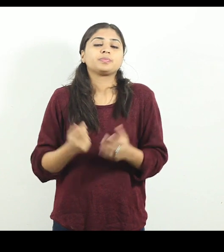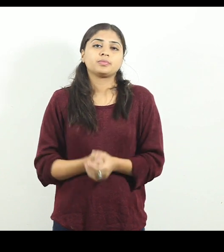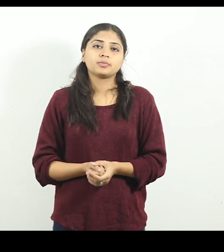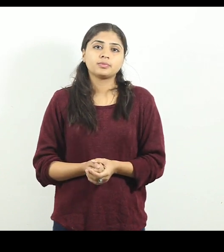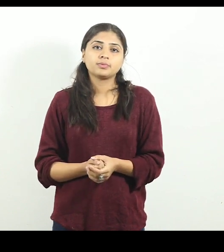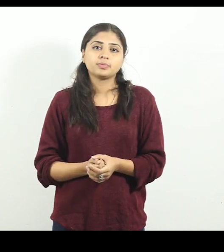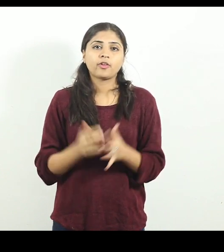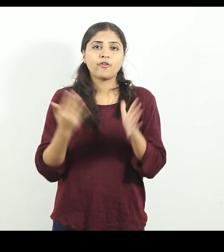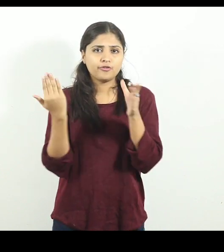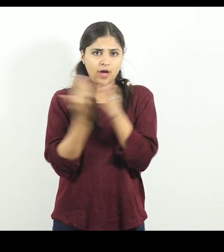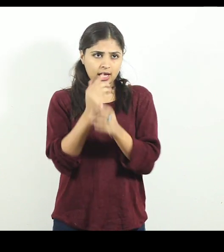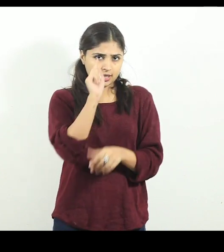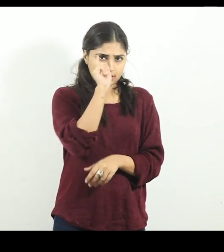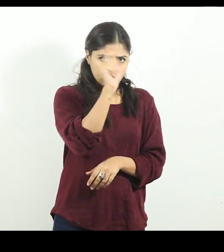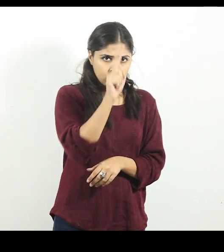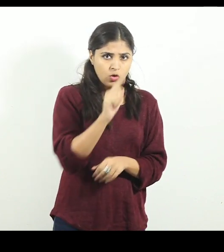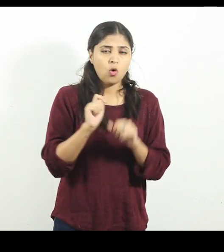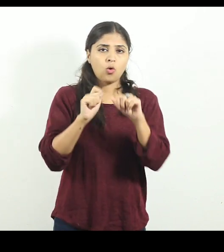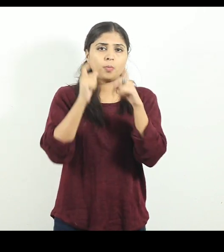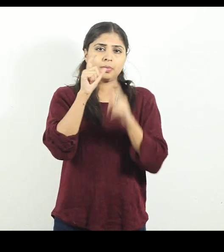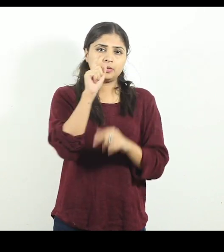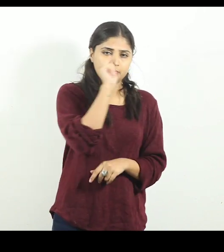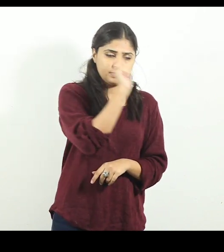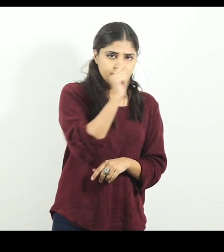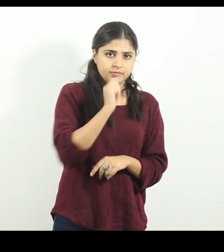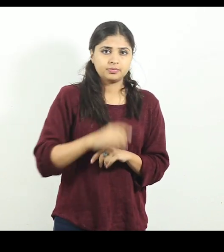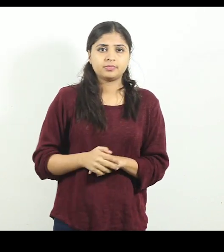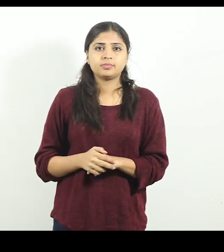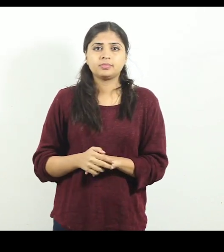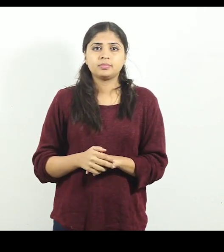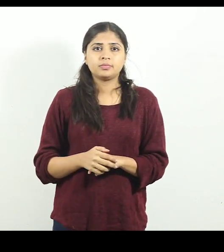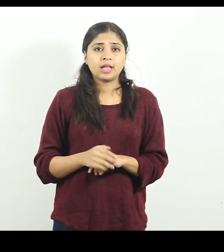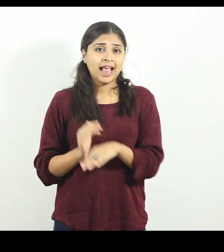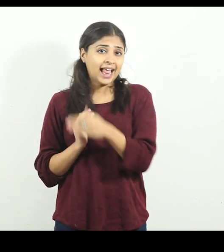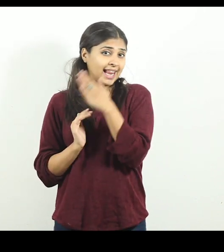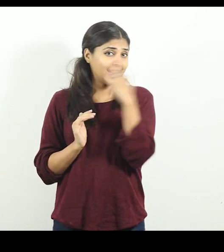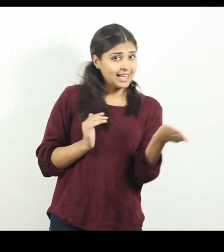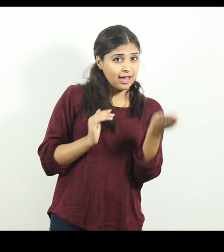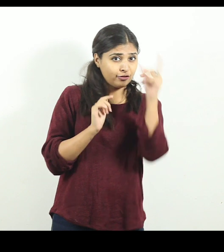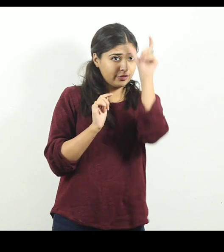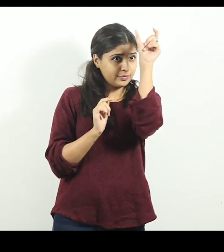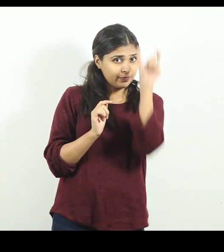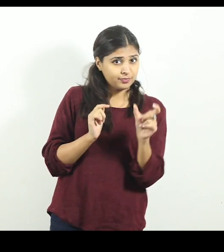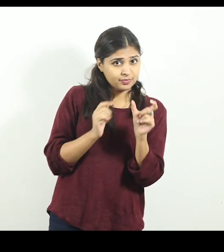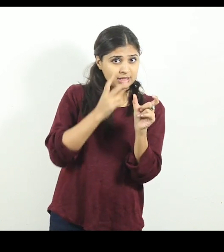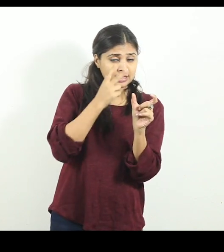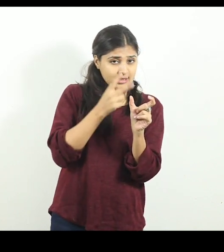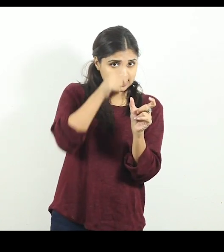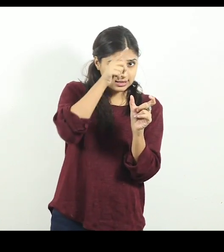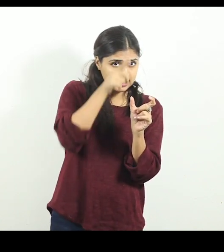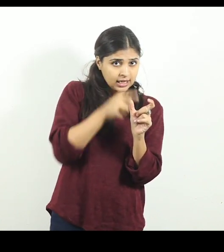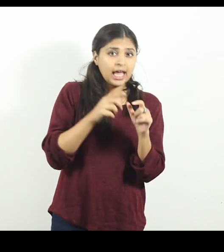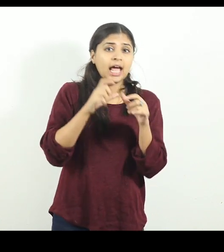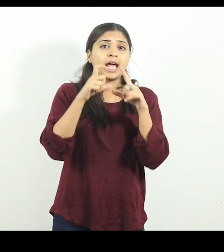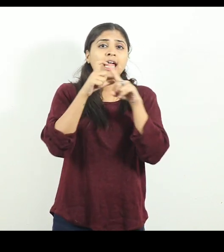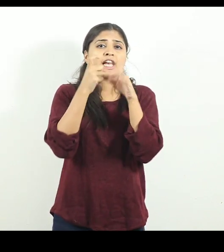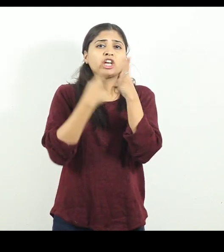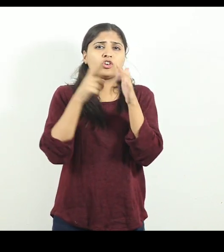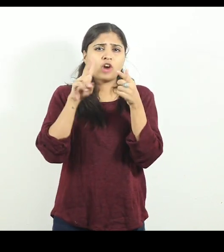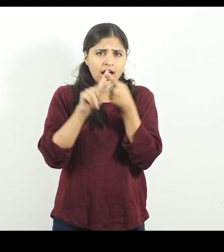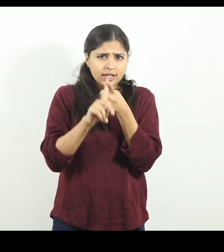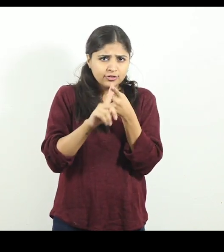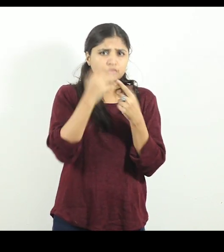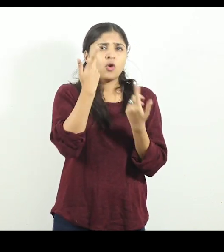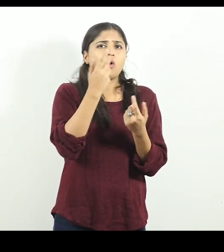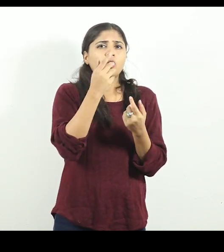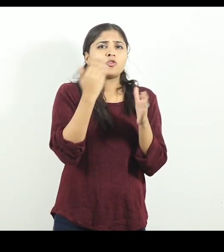Opening a document. Click the File tab and then click Open. In the left pane of the Open dialog box, click the drive